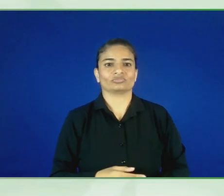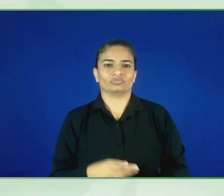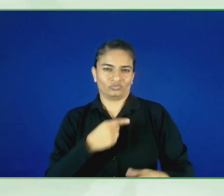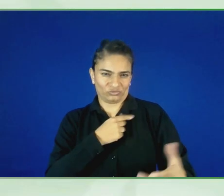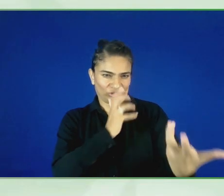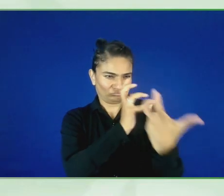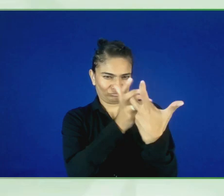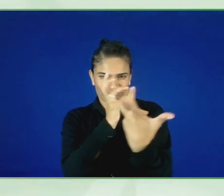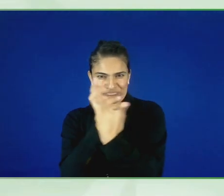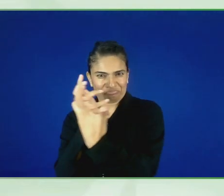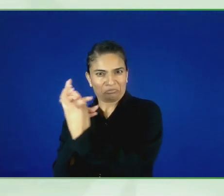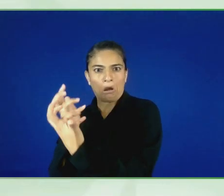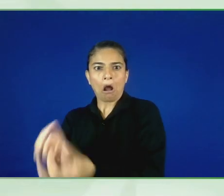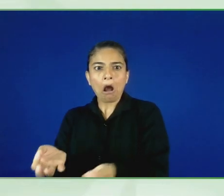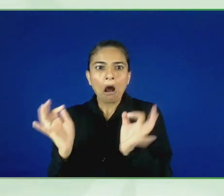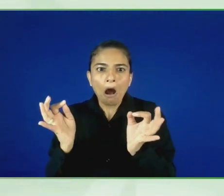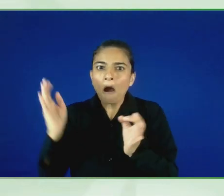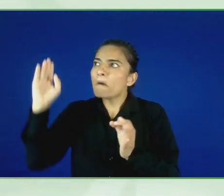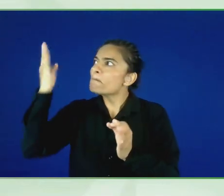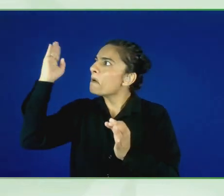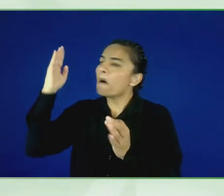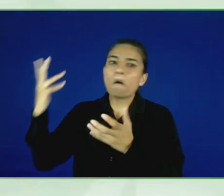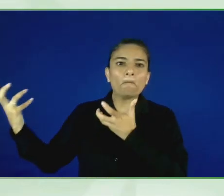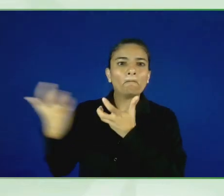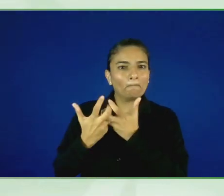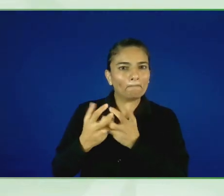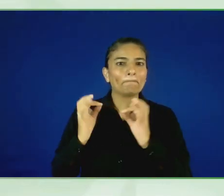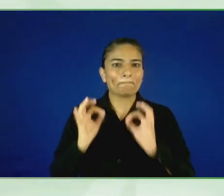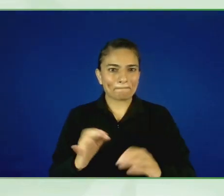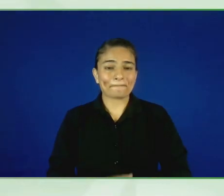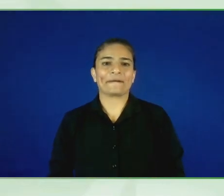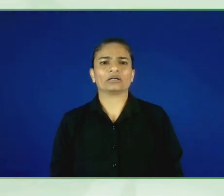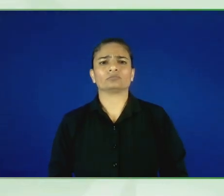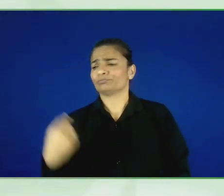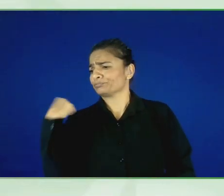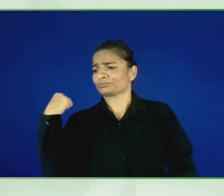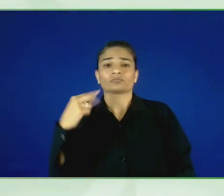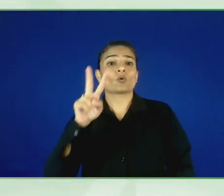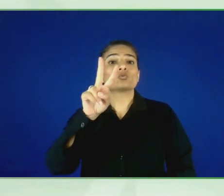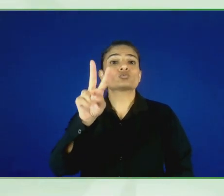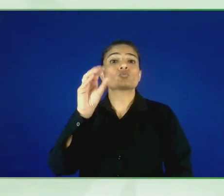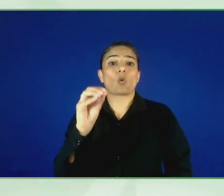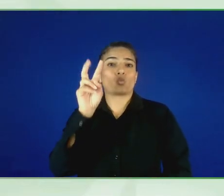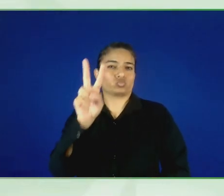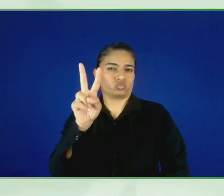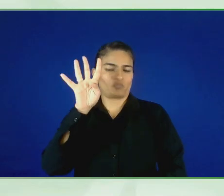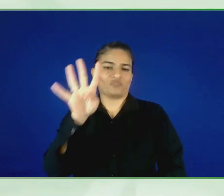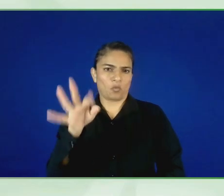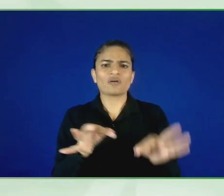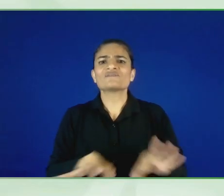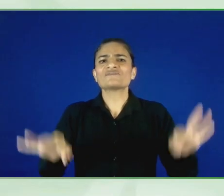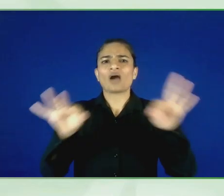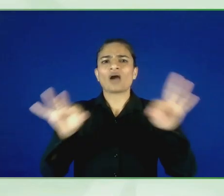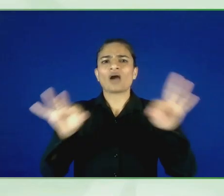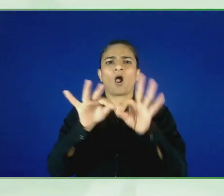in 2024, Valuable published a white paper which defined and examined the personality